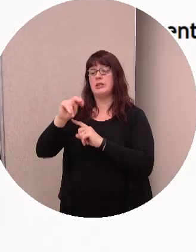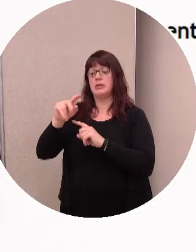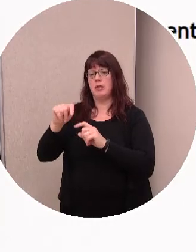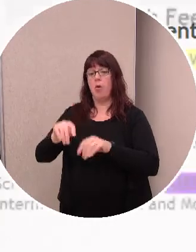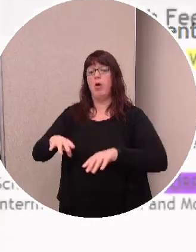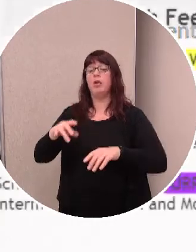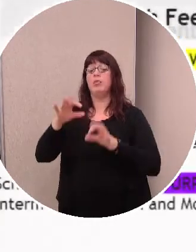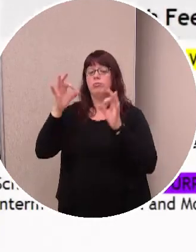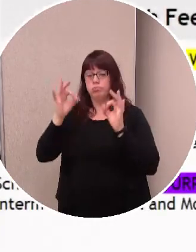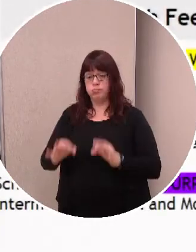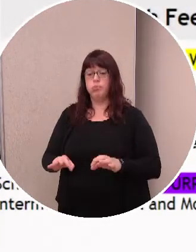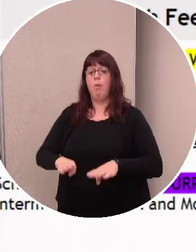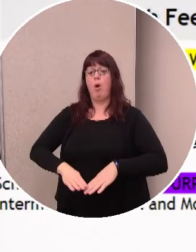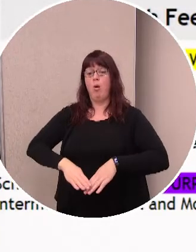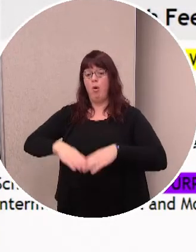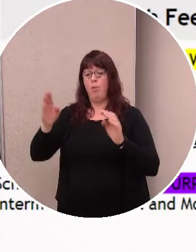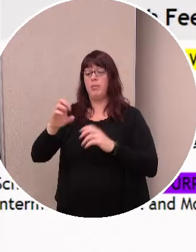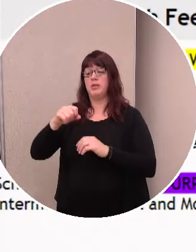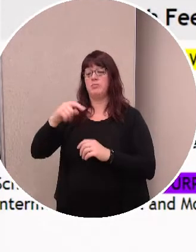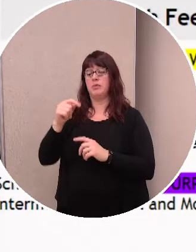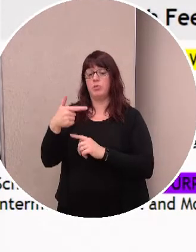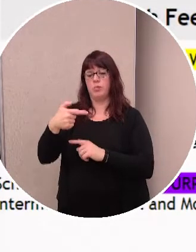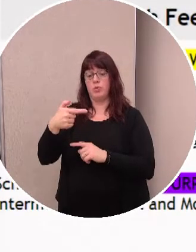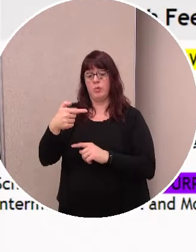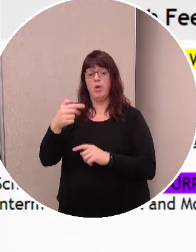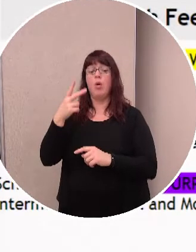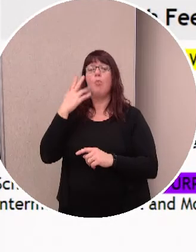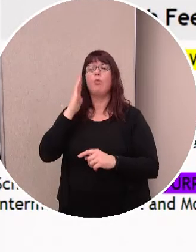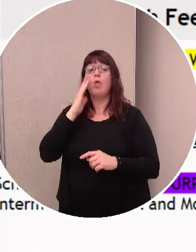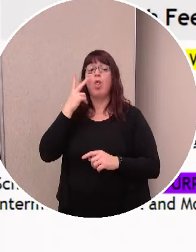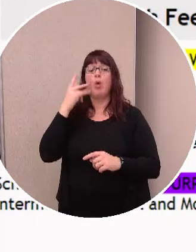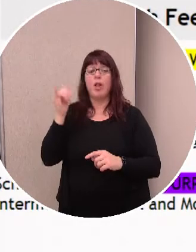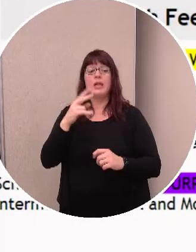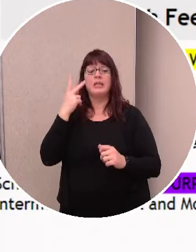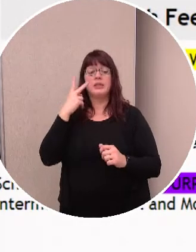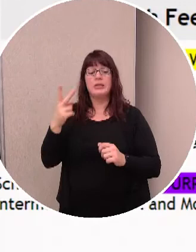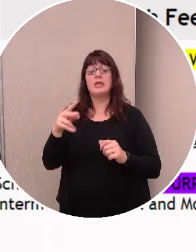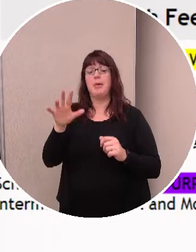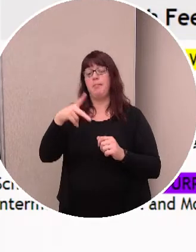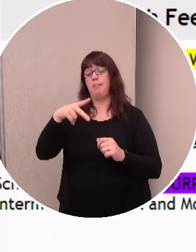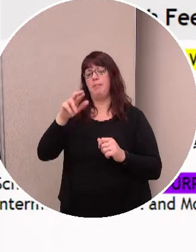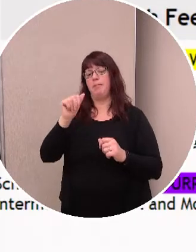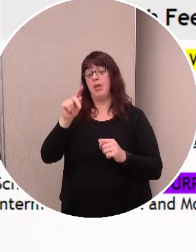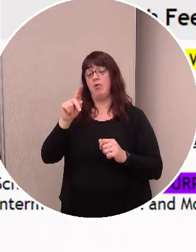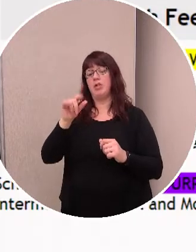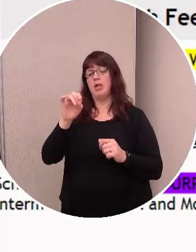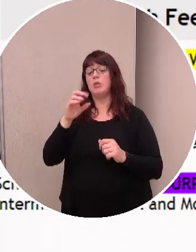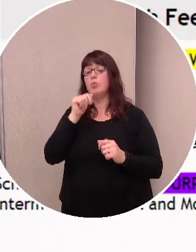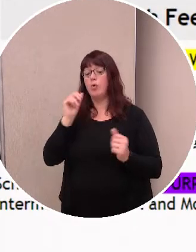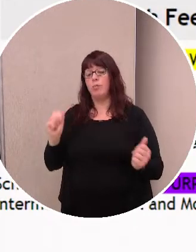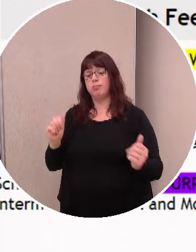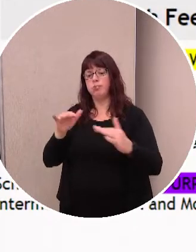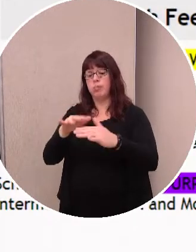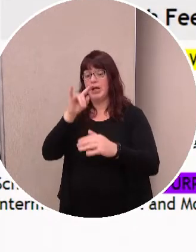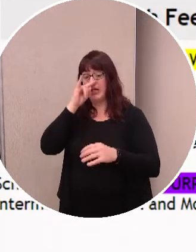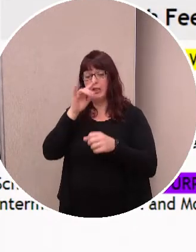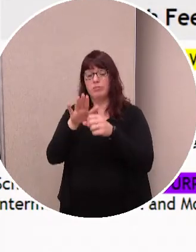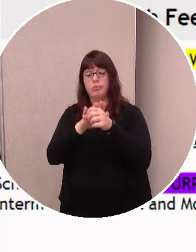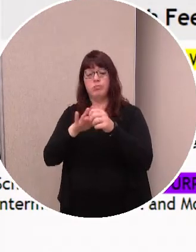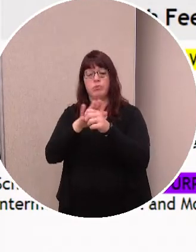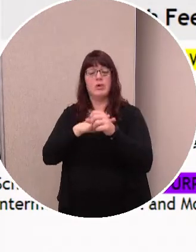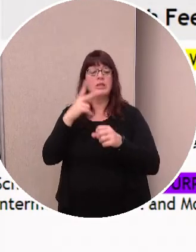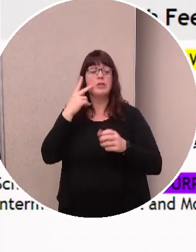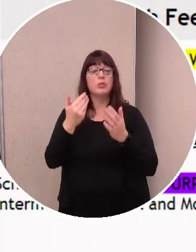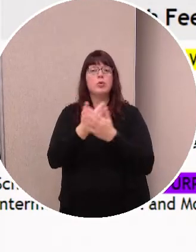planned. And here we see the catchment area for Paradise Intermediate, which we see there is in